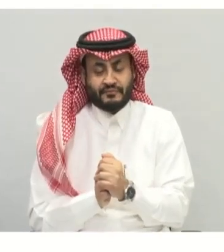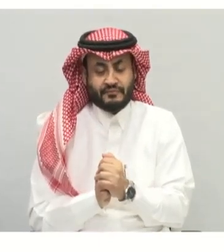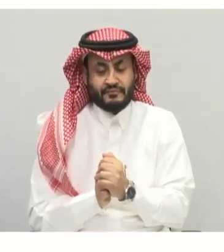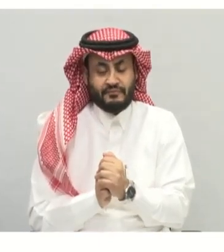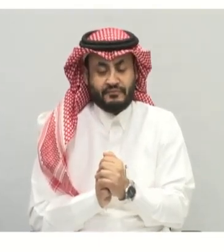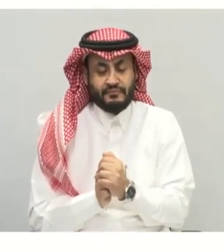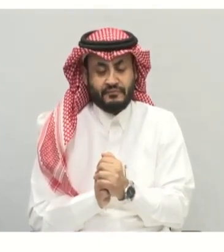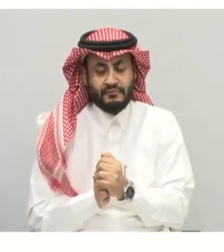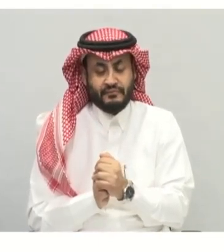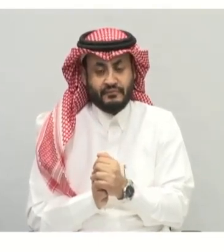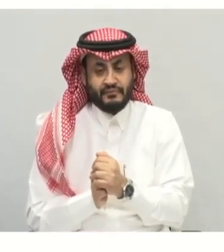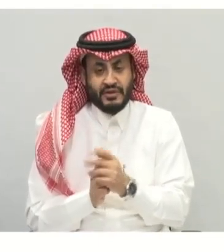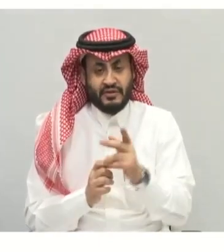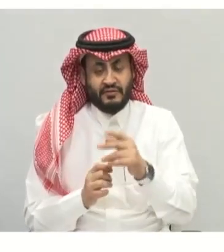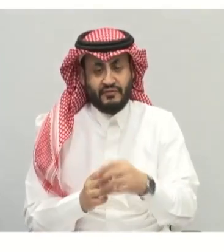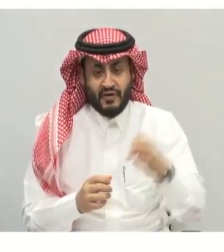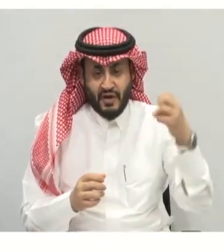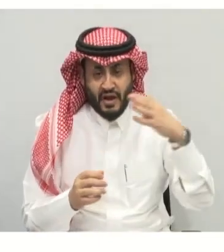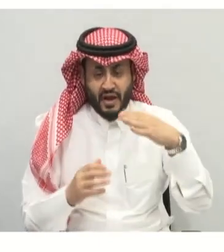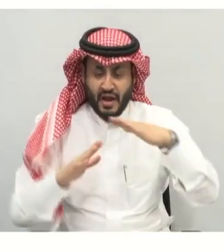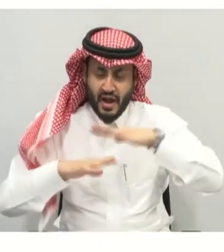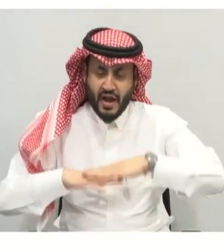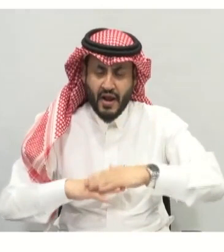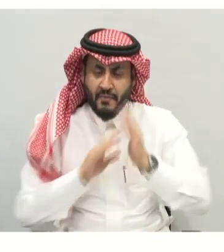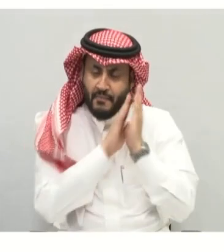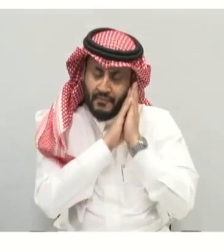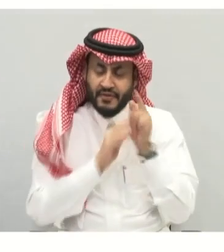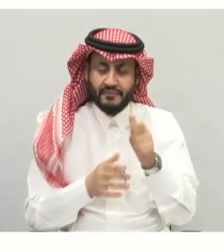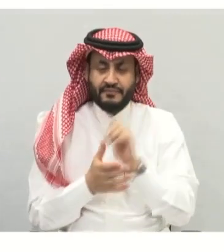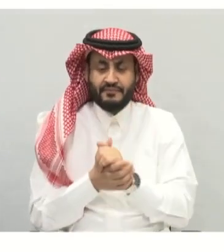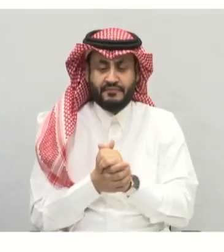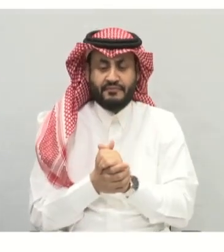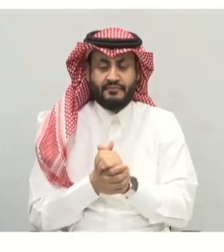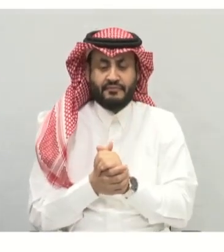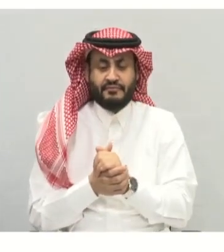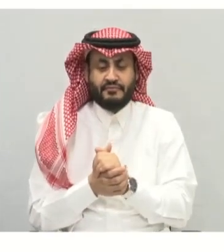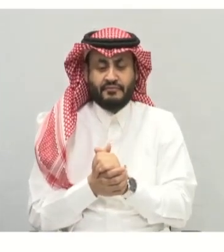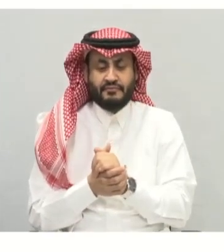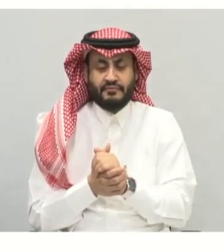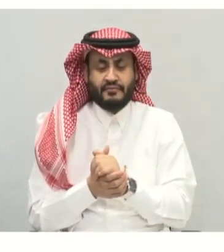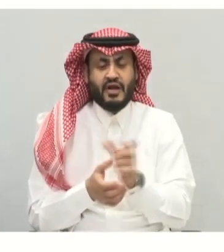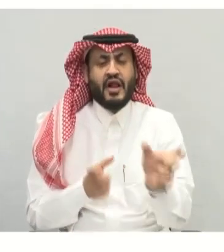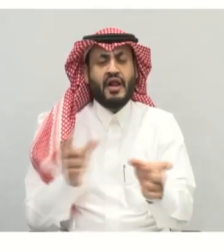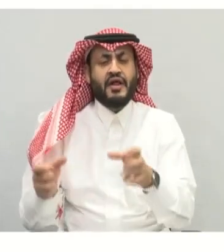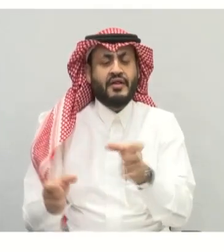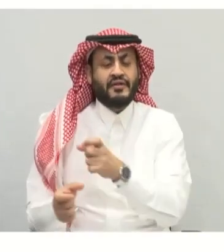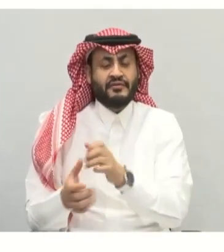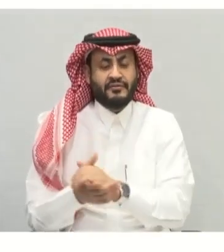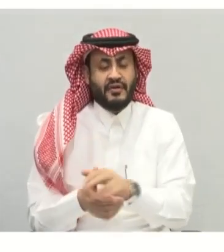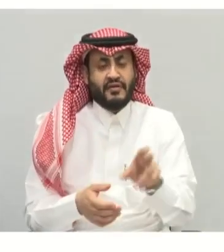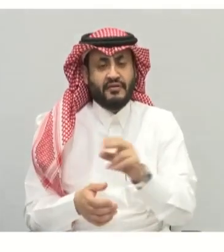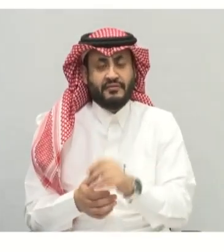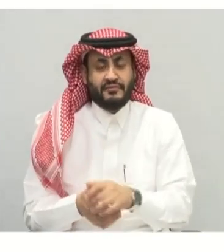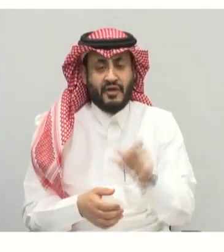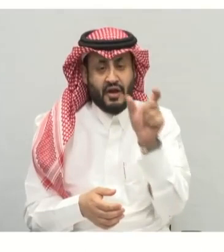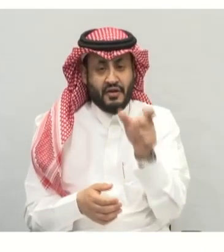that do they have an afternoon break so what are some of the Mediterranean countries as we